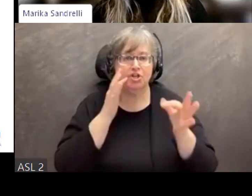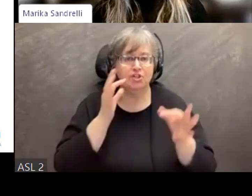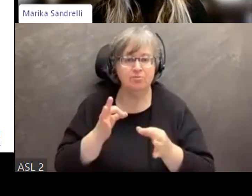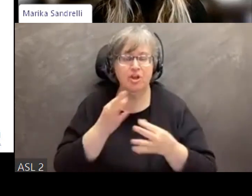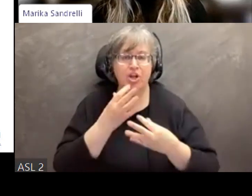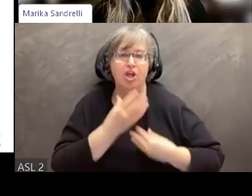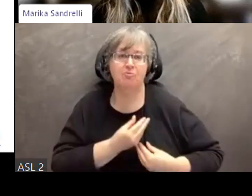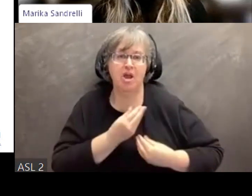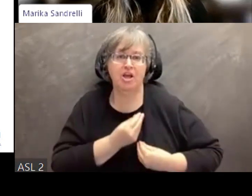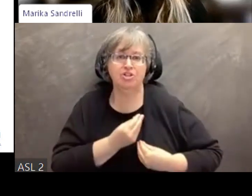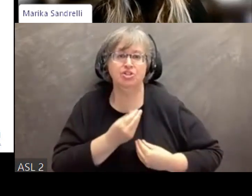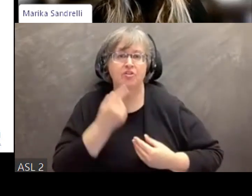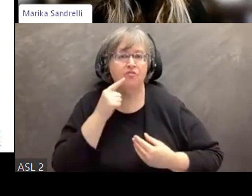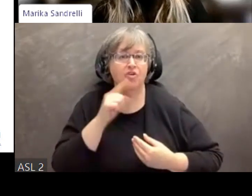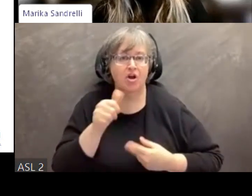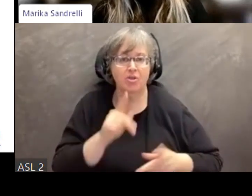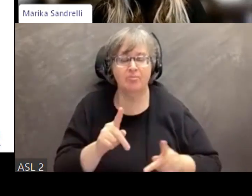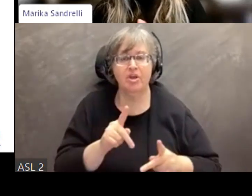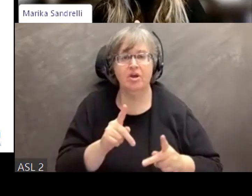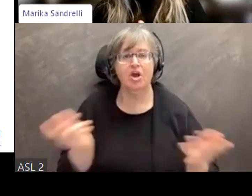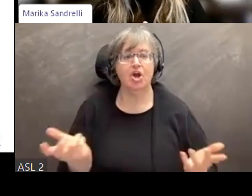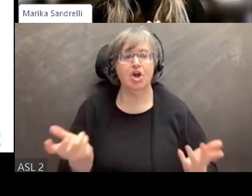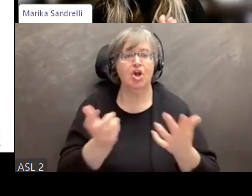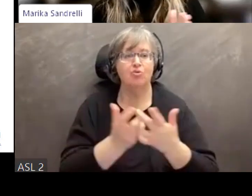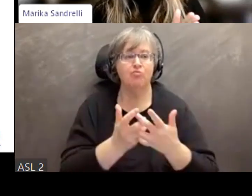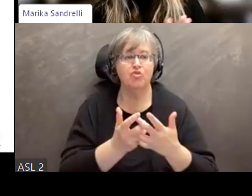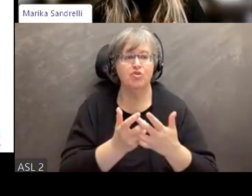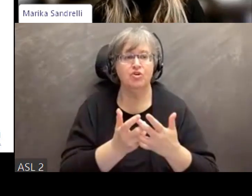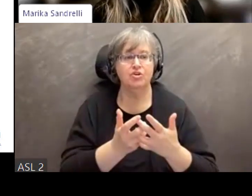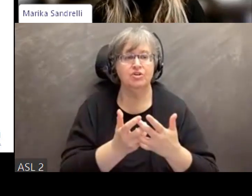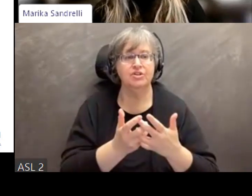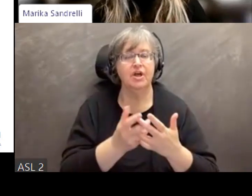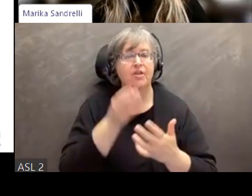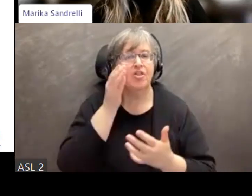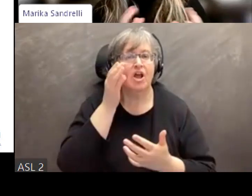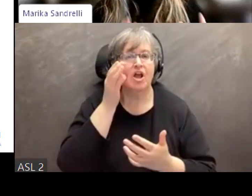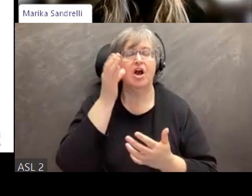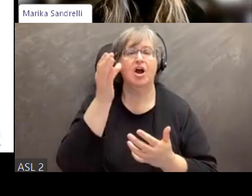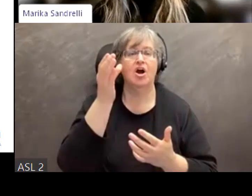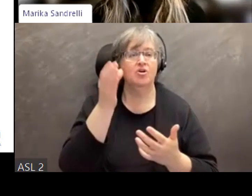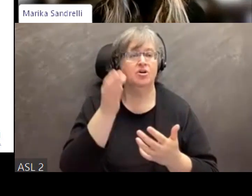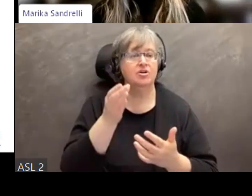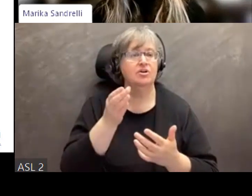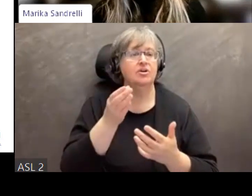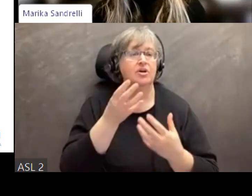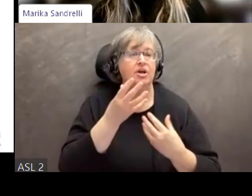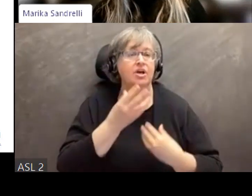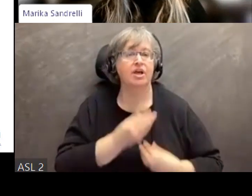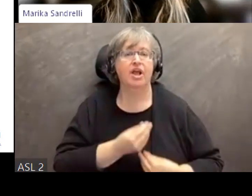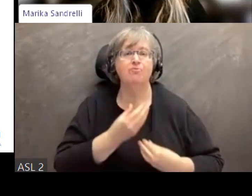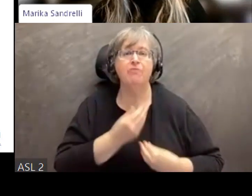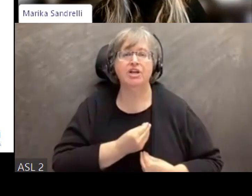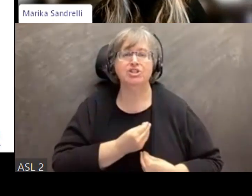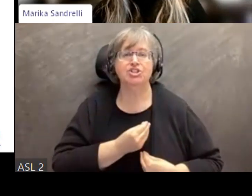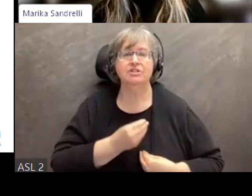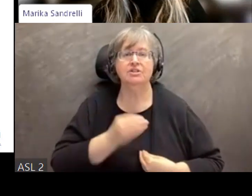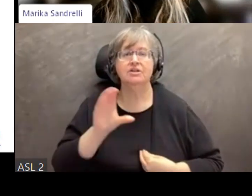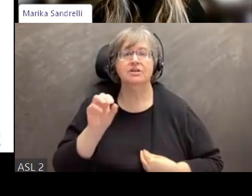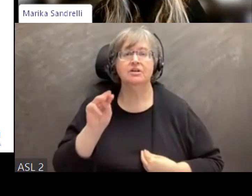compassionate for others. And those 2 converge into this concept called